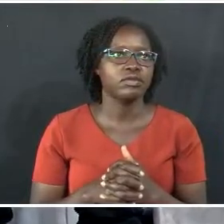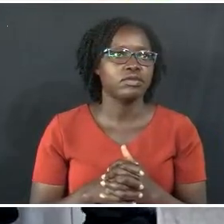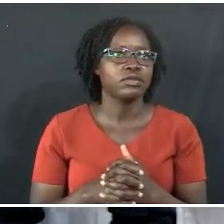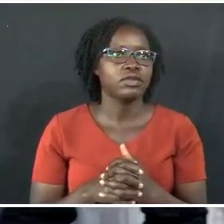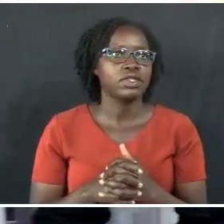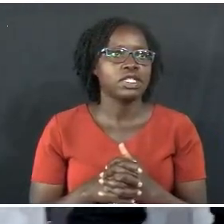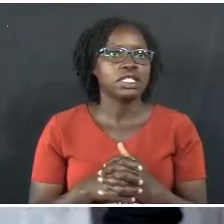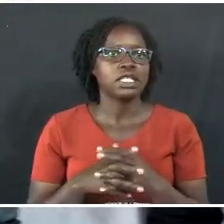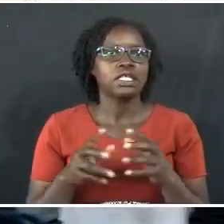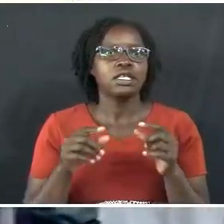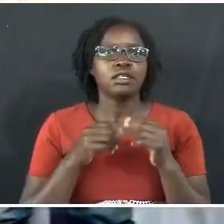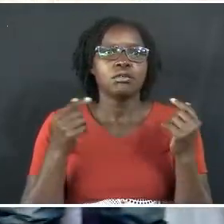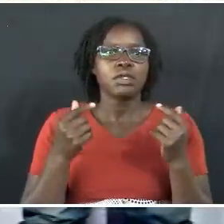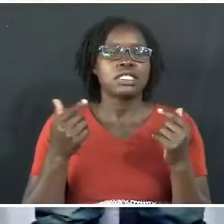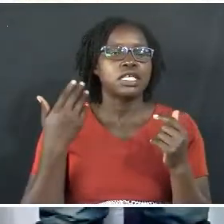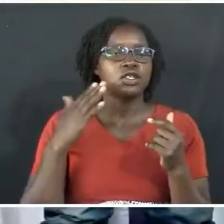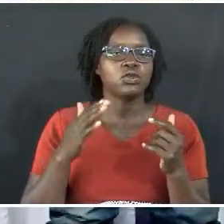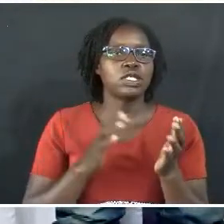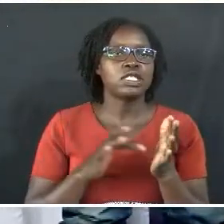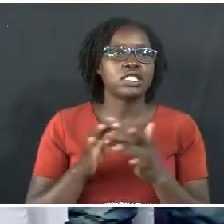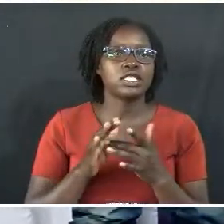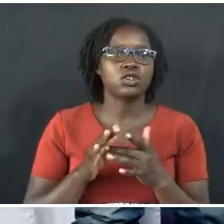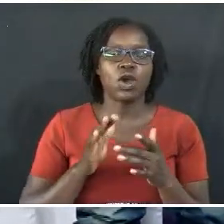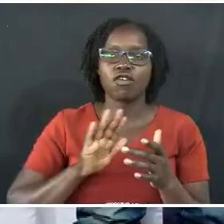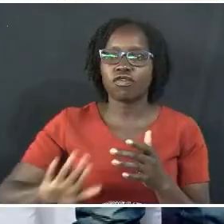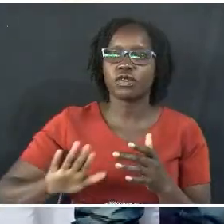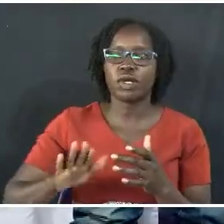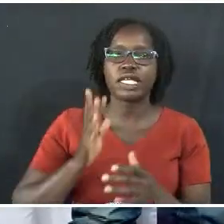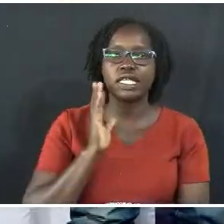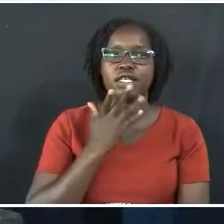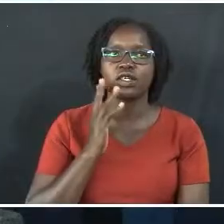Jesus to have leftover roses.